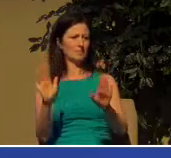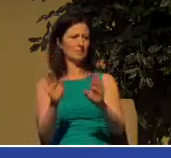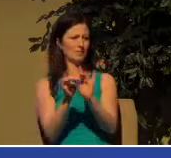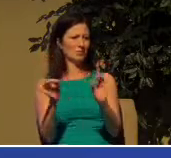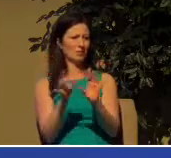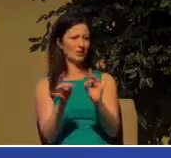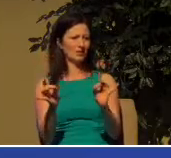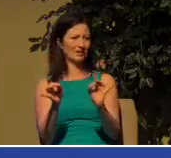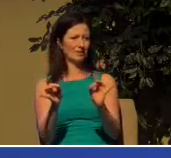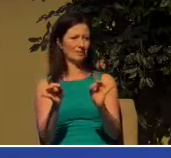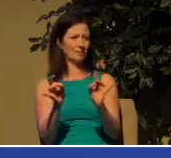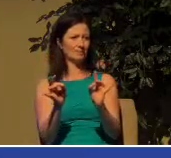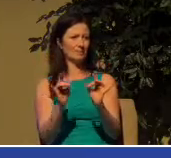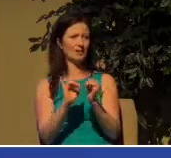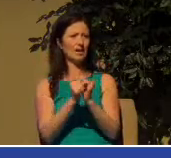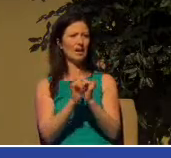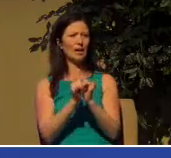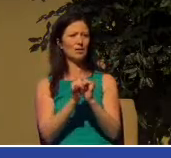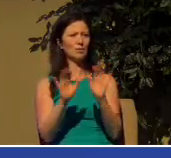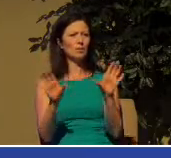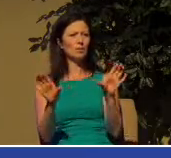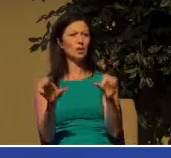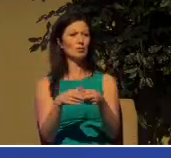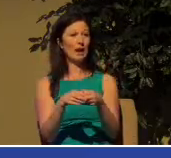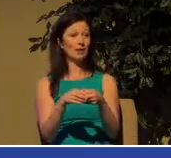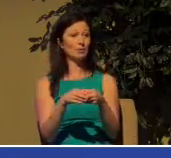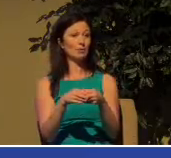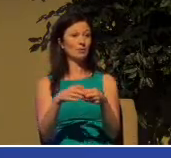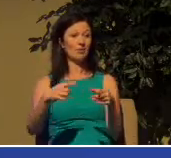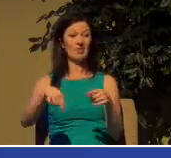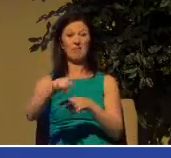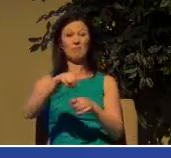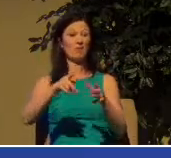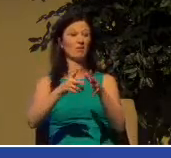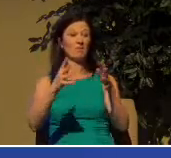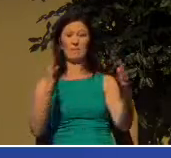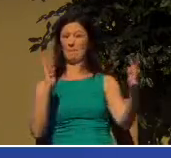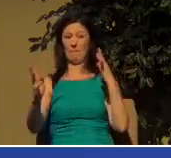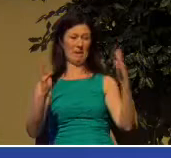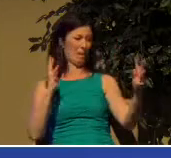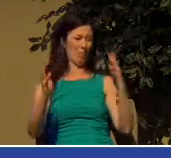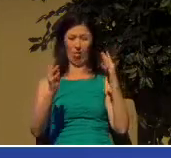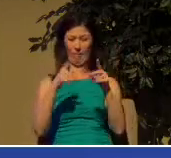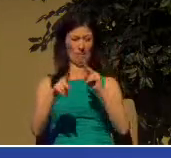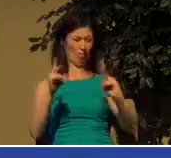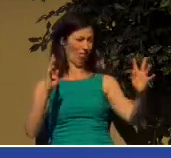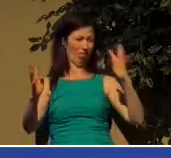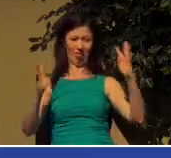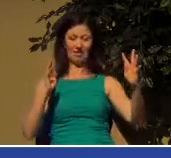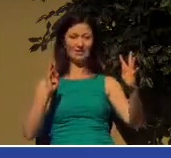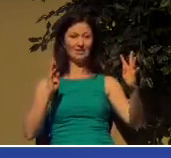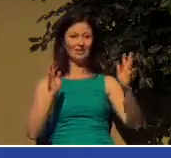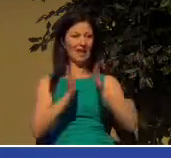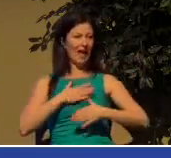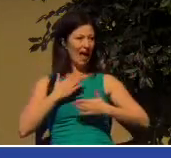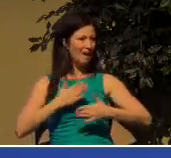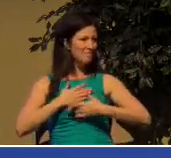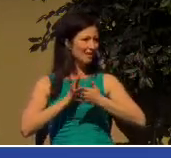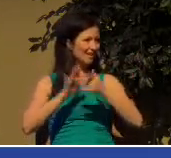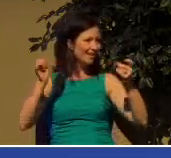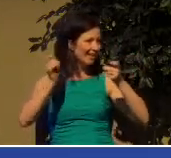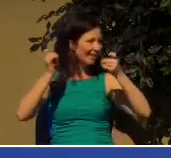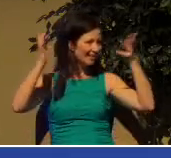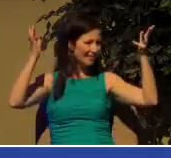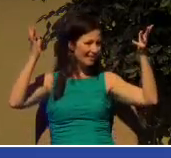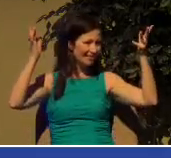is the way the crowd turned on Jesus. Here in Matthew chapter 21 on Palm Sunday,